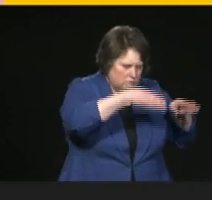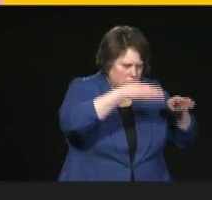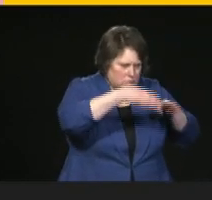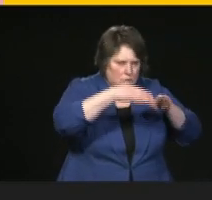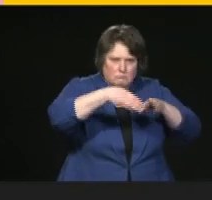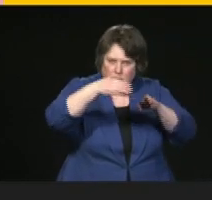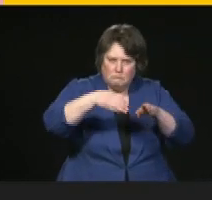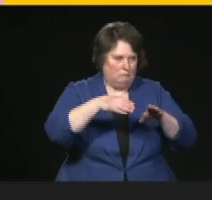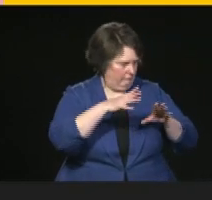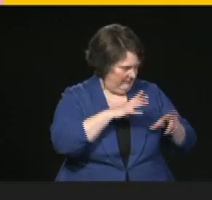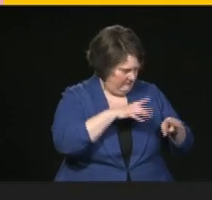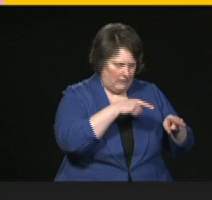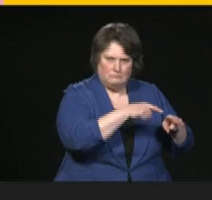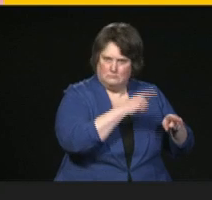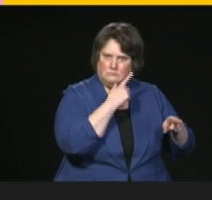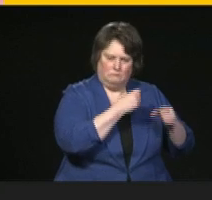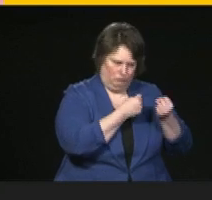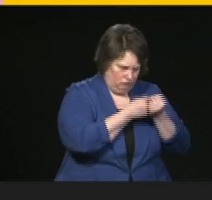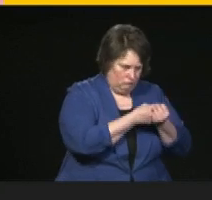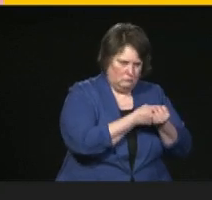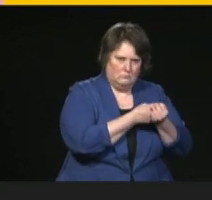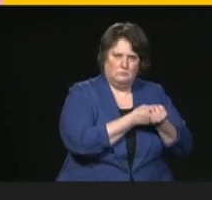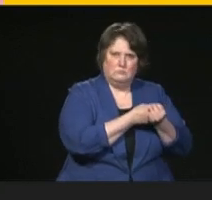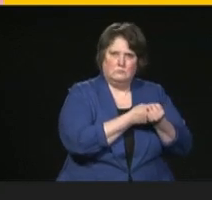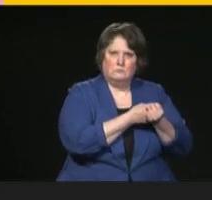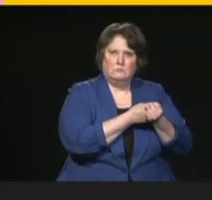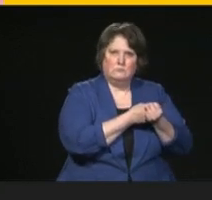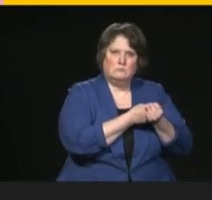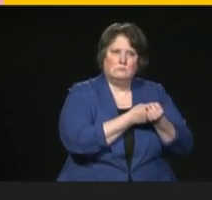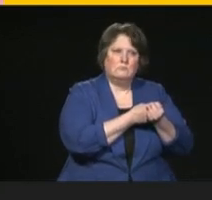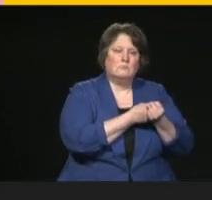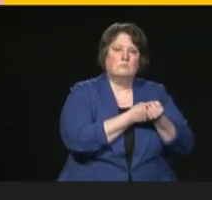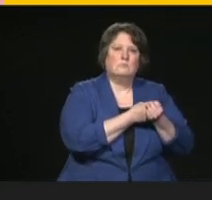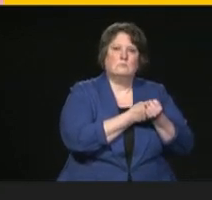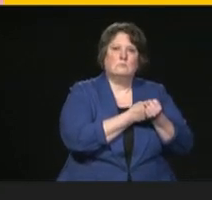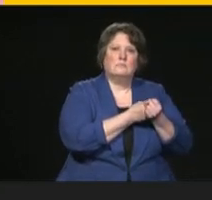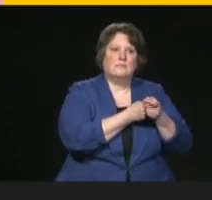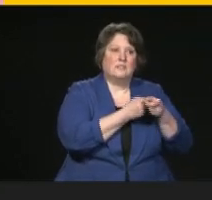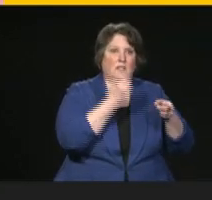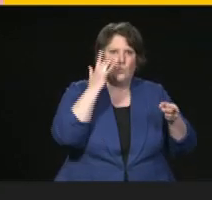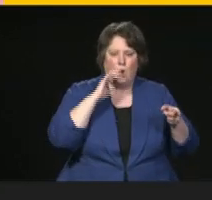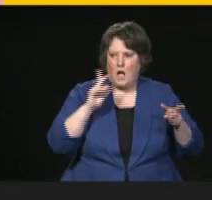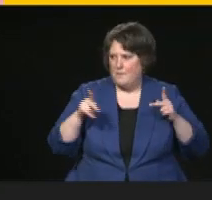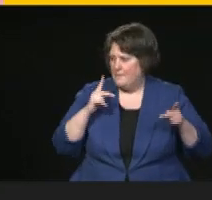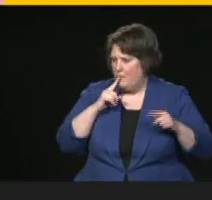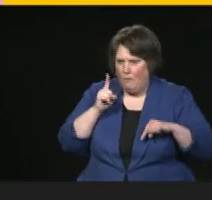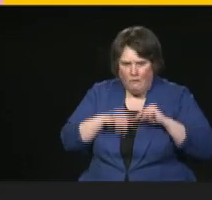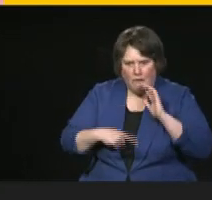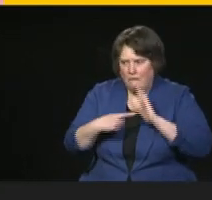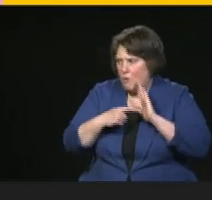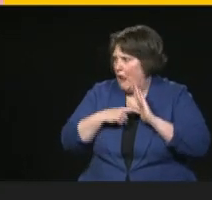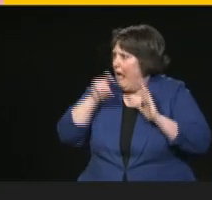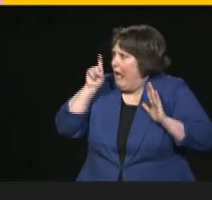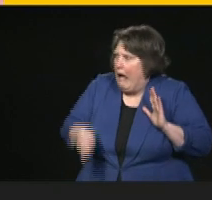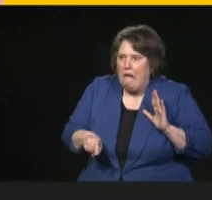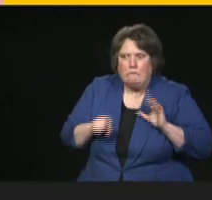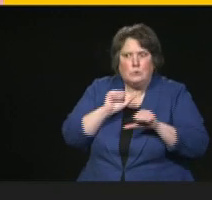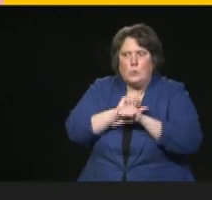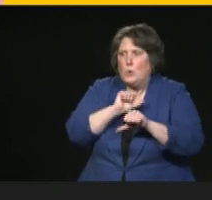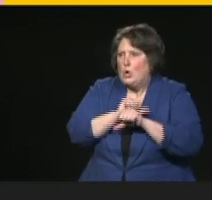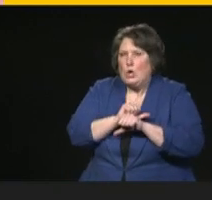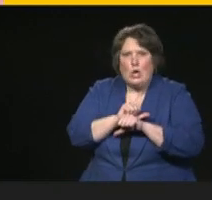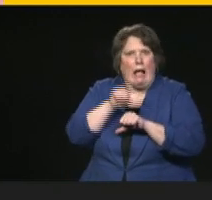no economic reason for people to avoid doing the hard and